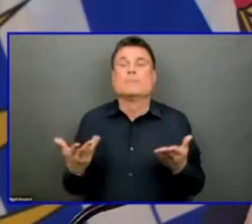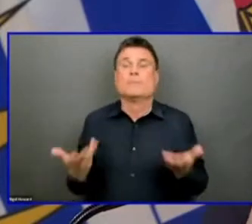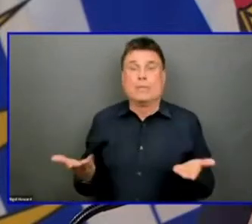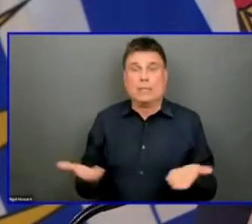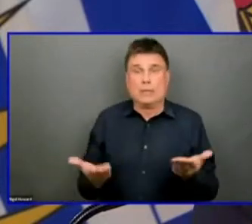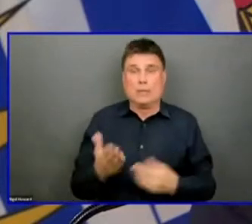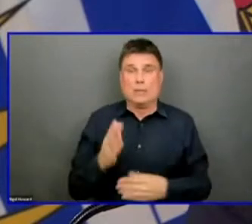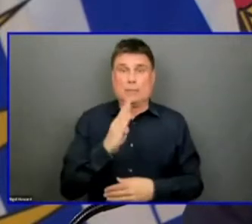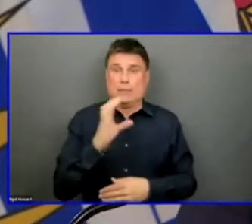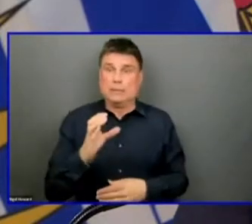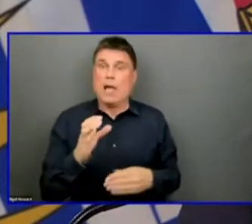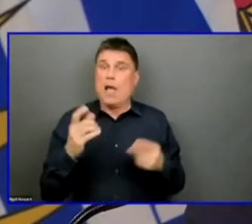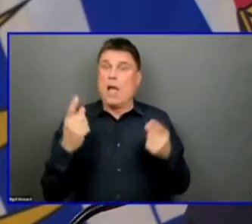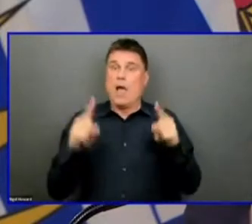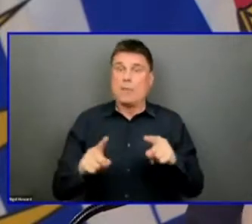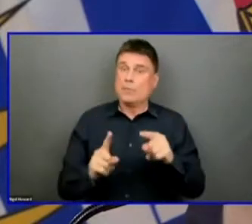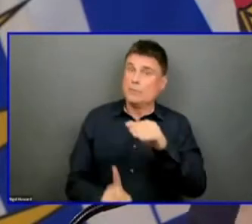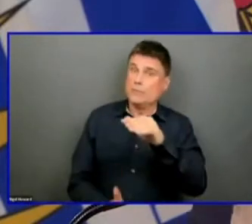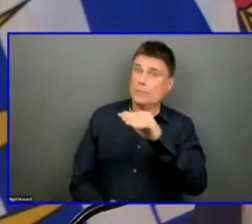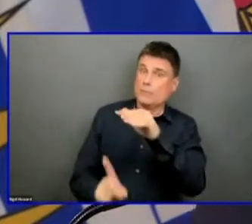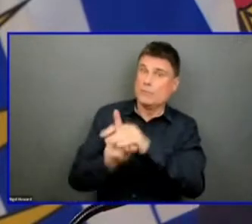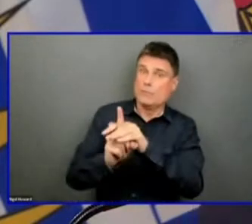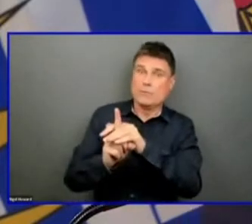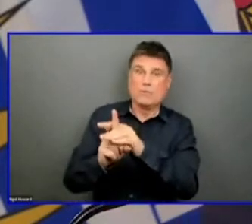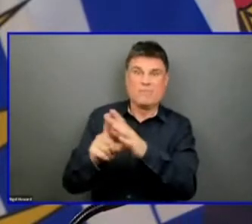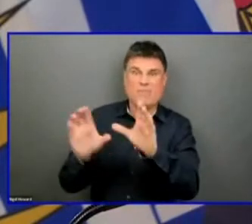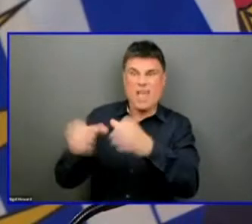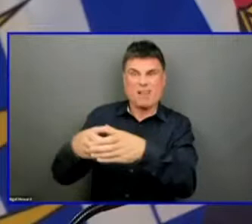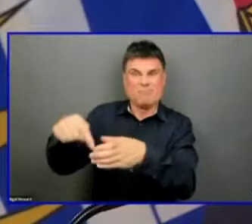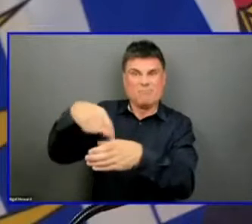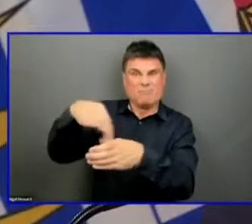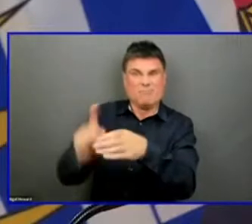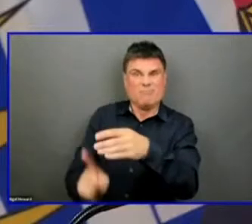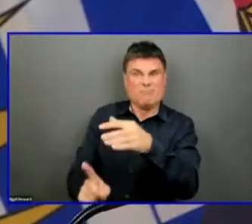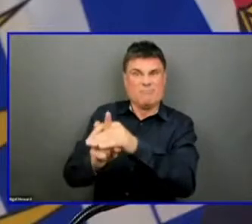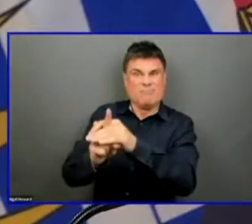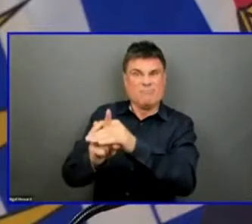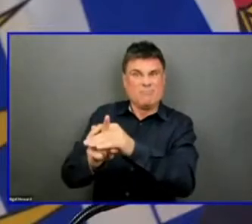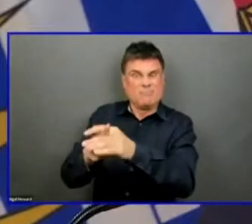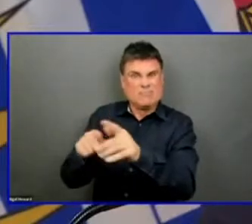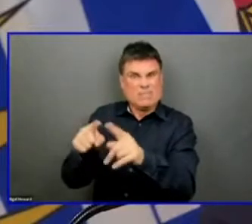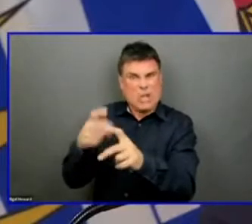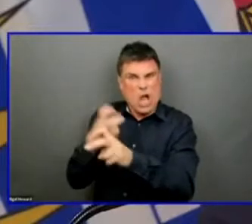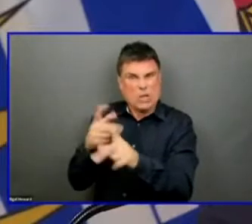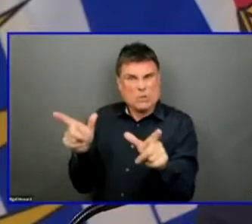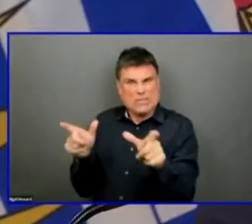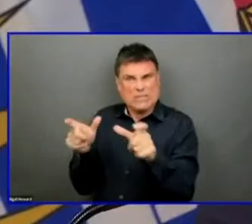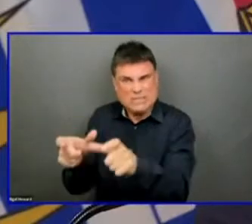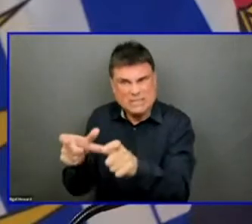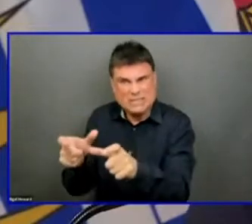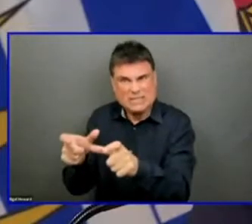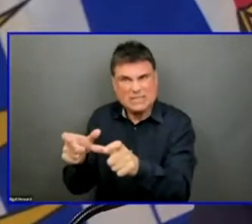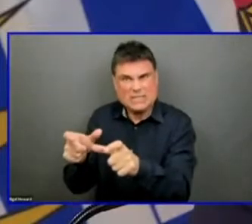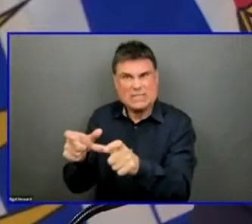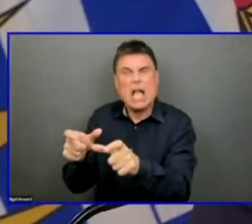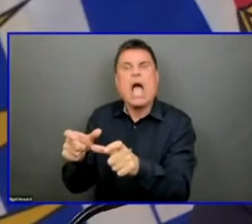the last few months in the north, being able to decant people who needed care out of the north to other places,